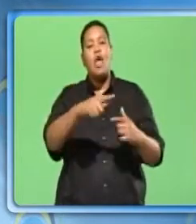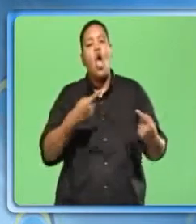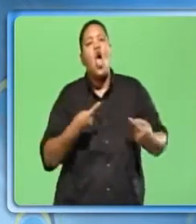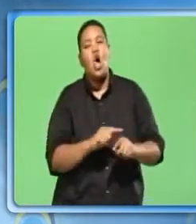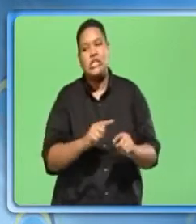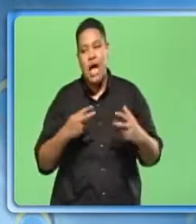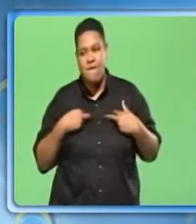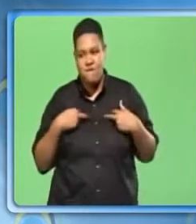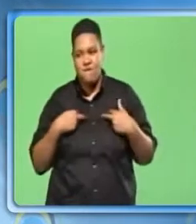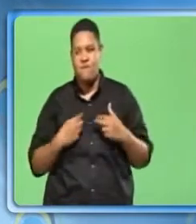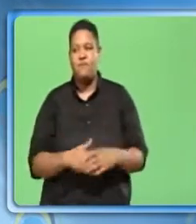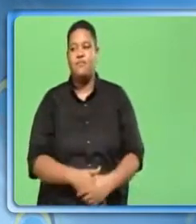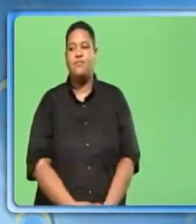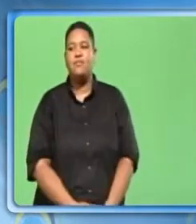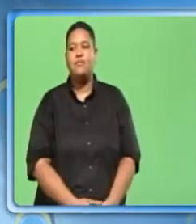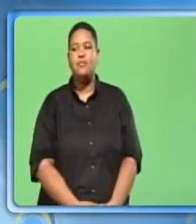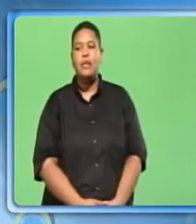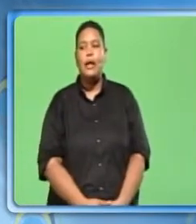hurt.